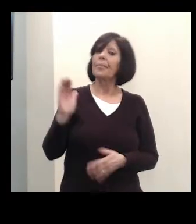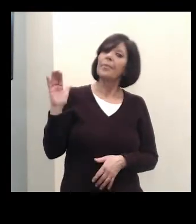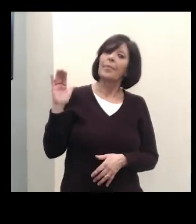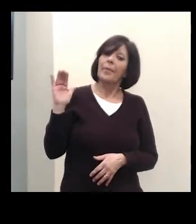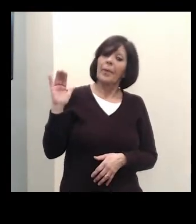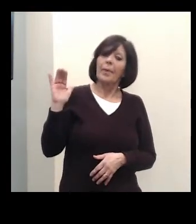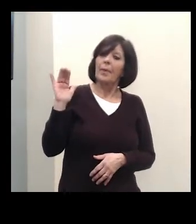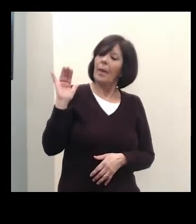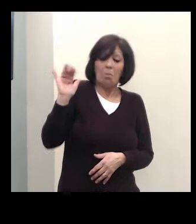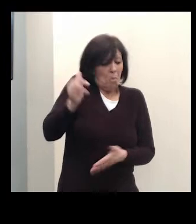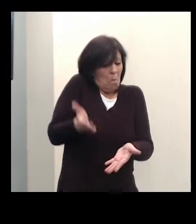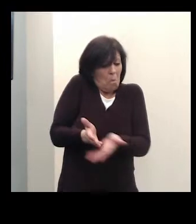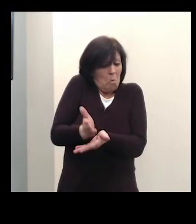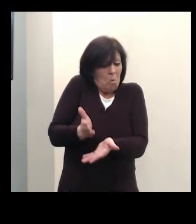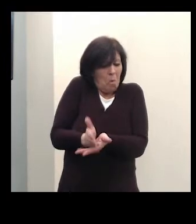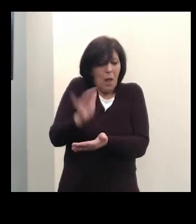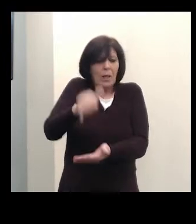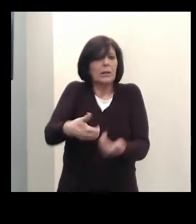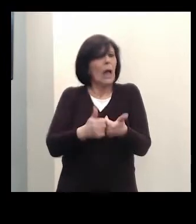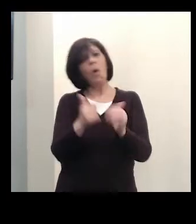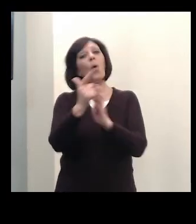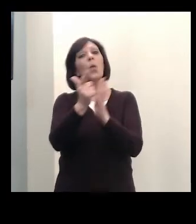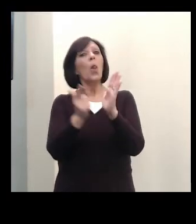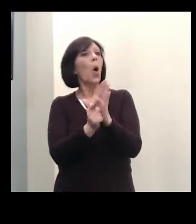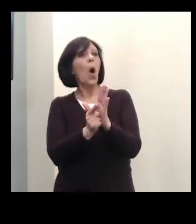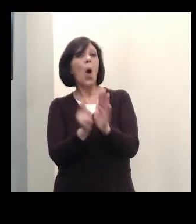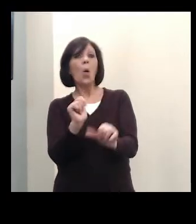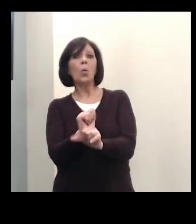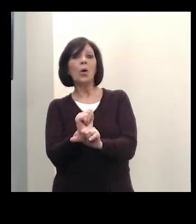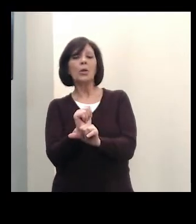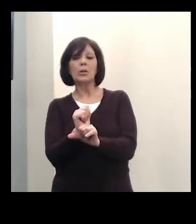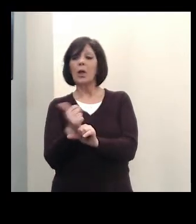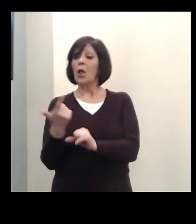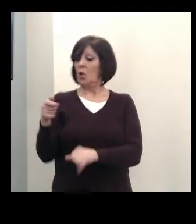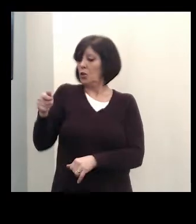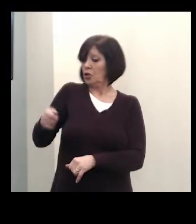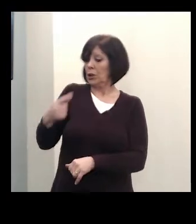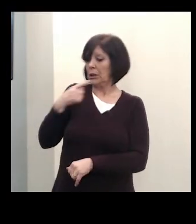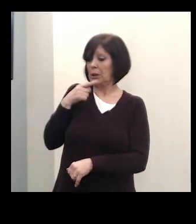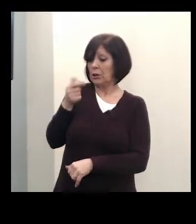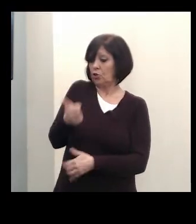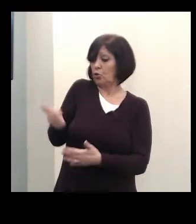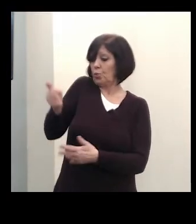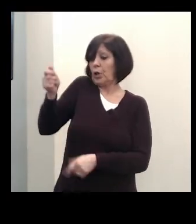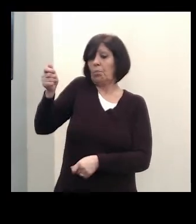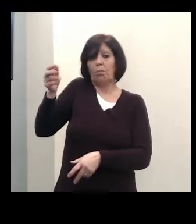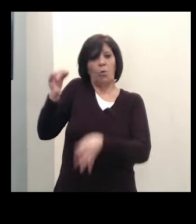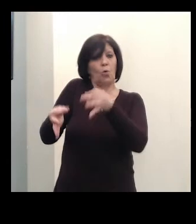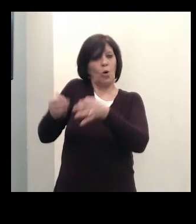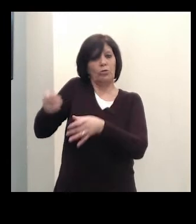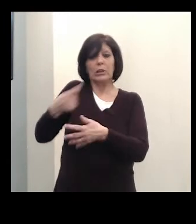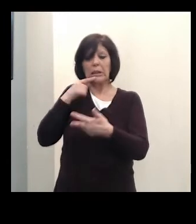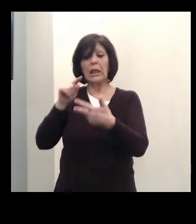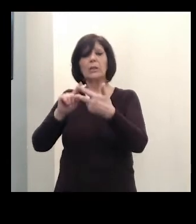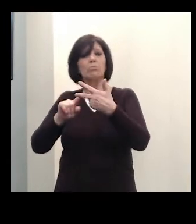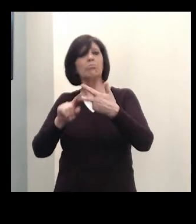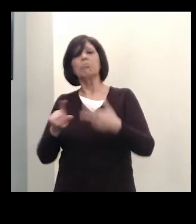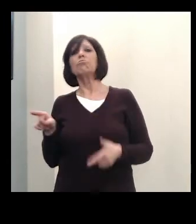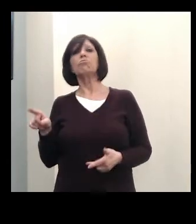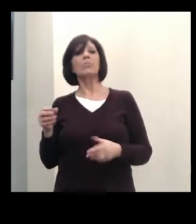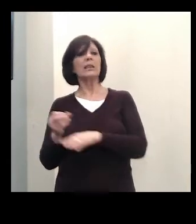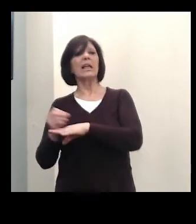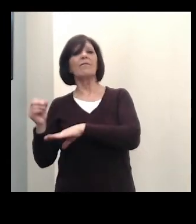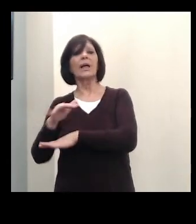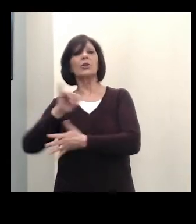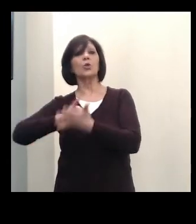okay. That's the rule of law. The rule of law says a Nassau County Supreme Court judge made this rule as it affects New York State.